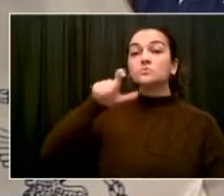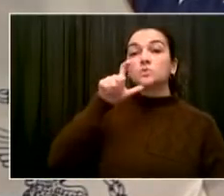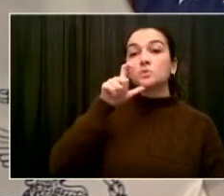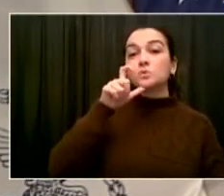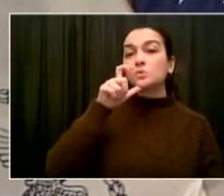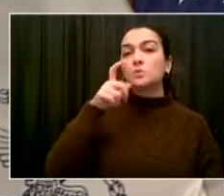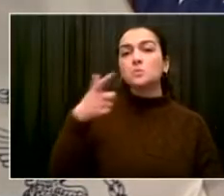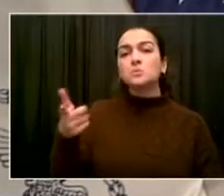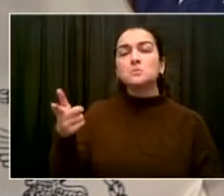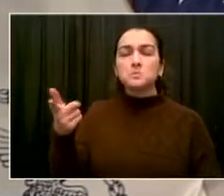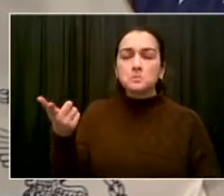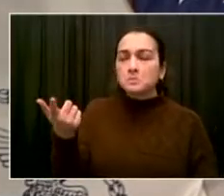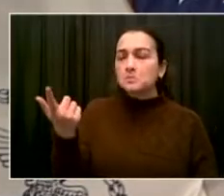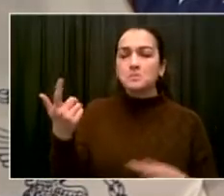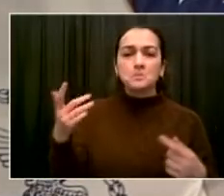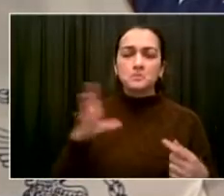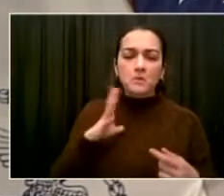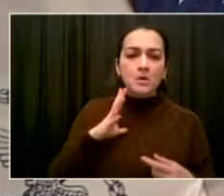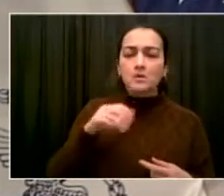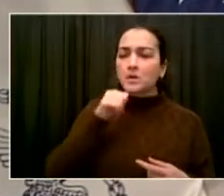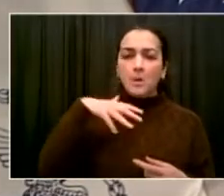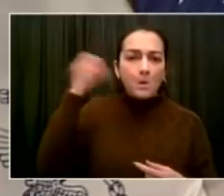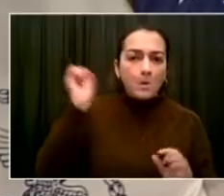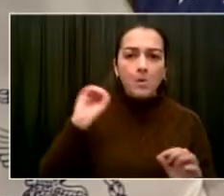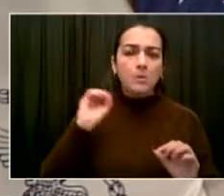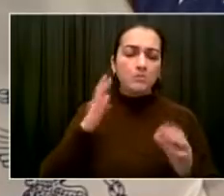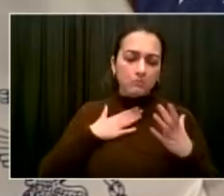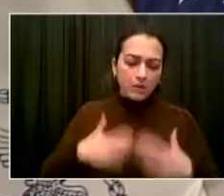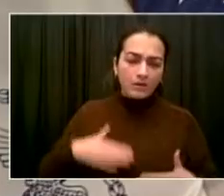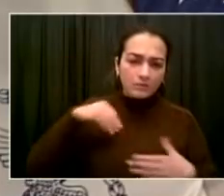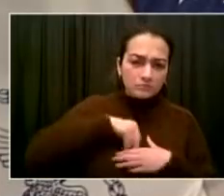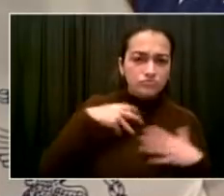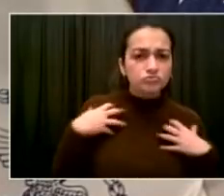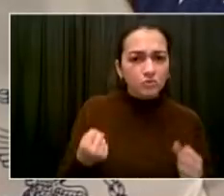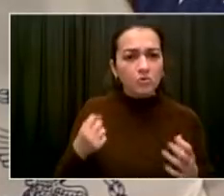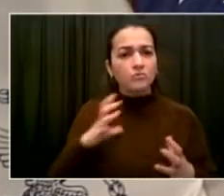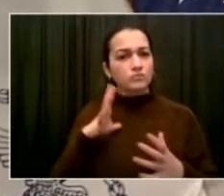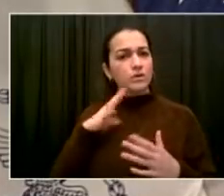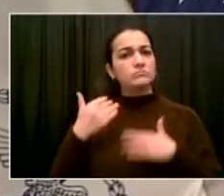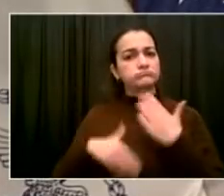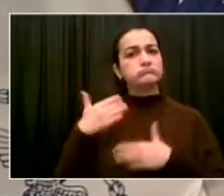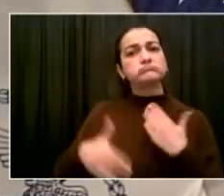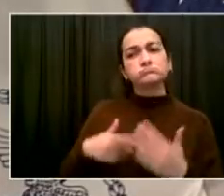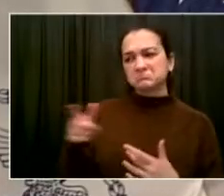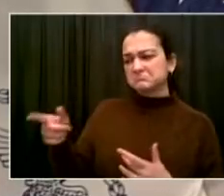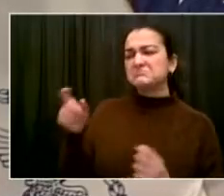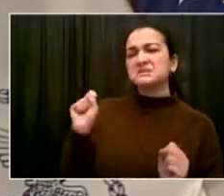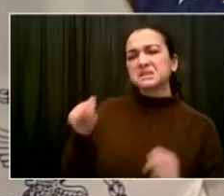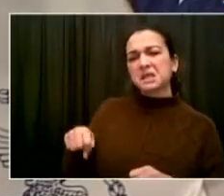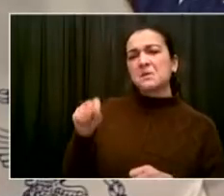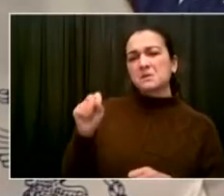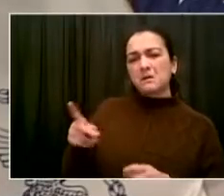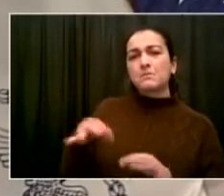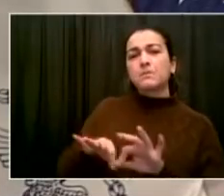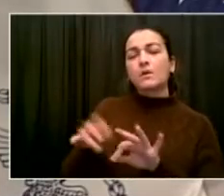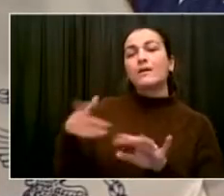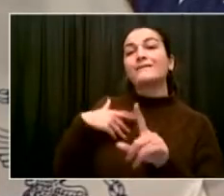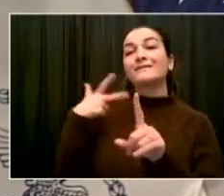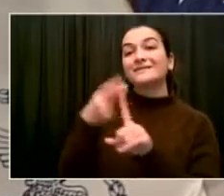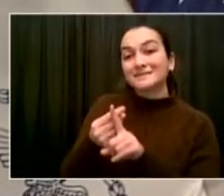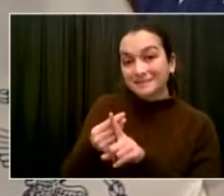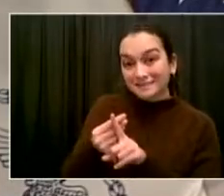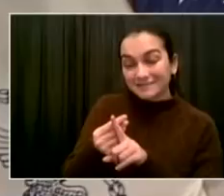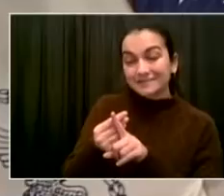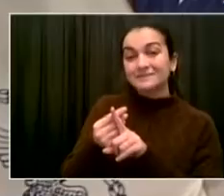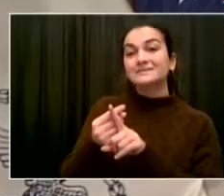center of this discussion. If you are vaccinated, and particularly if you've been able to get the booster shot, your level of protection is